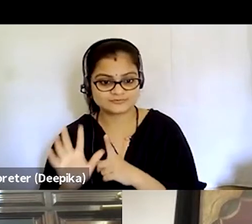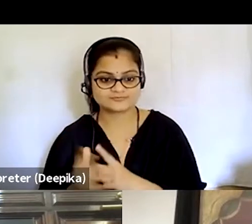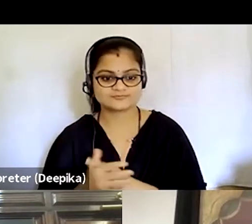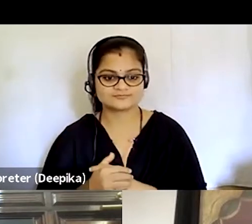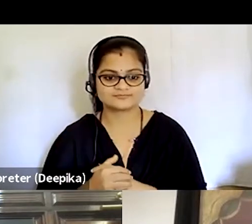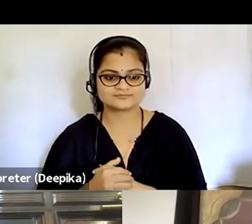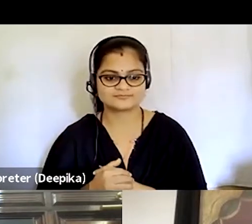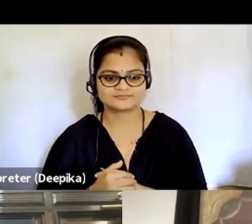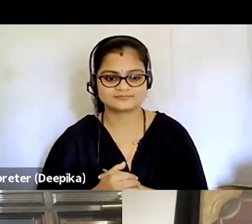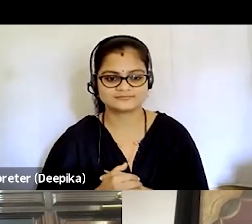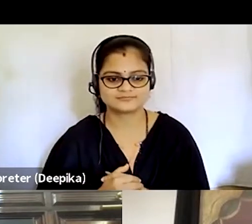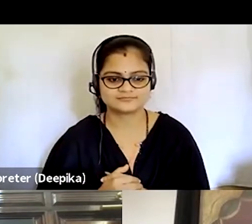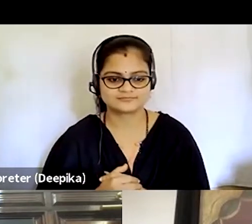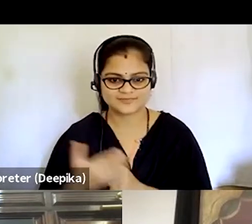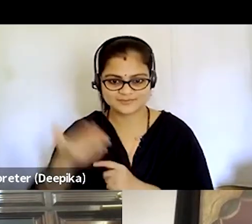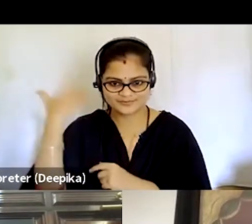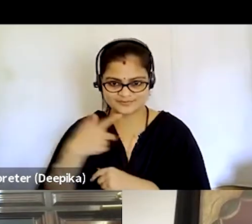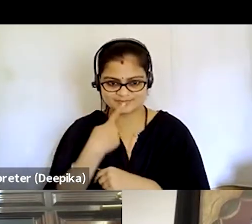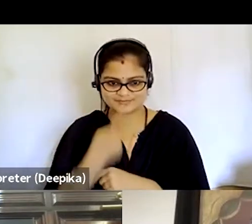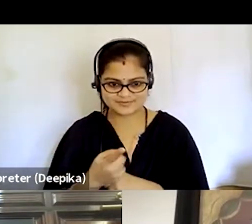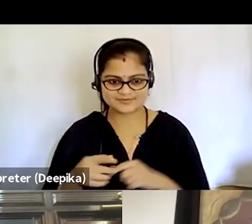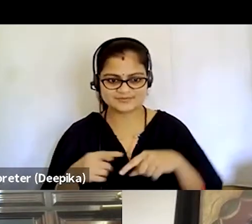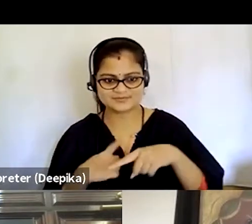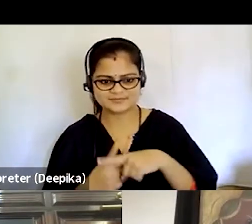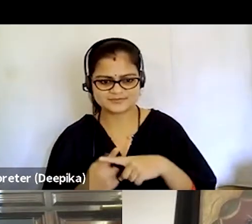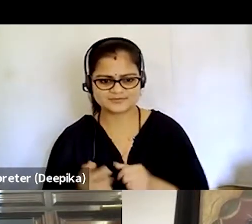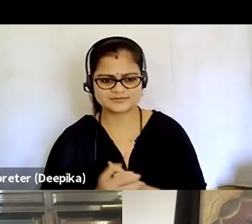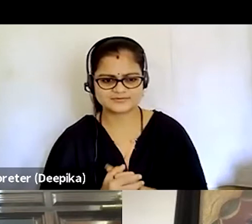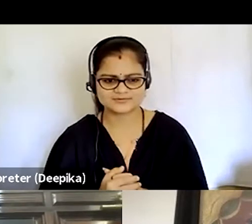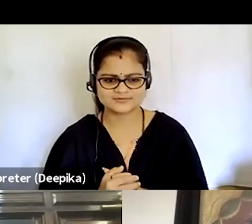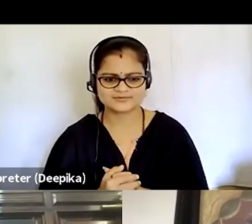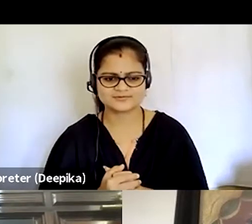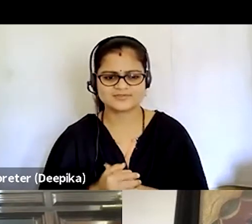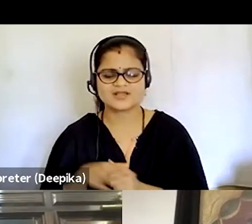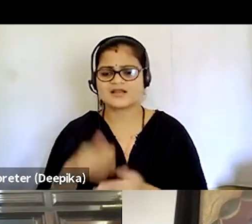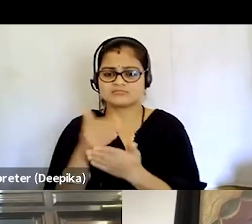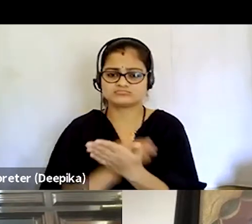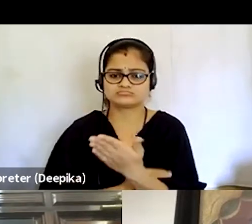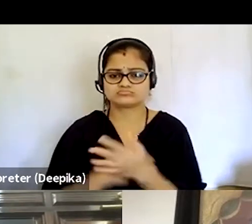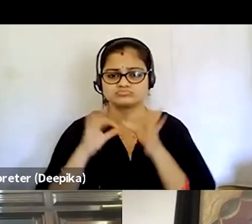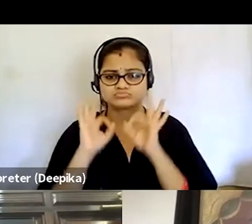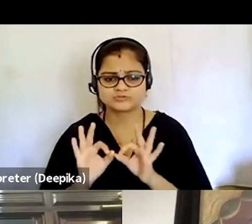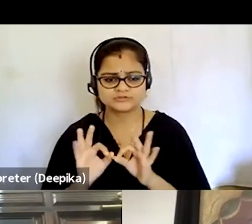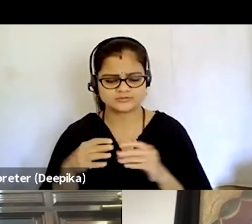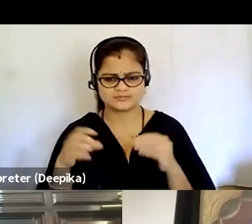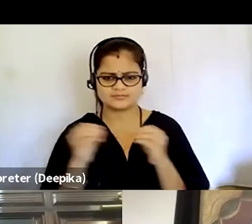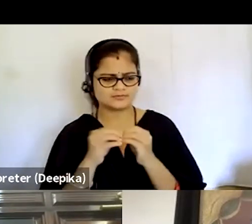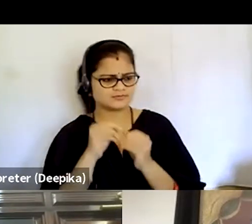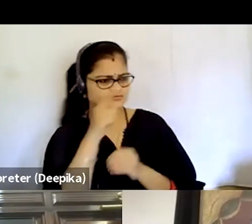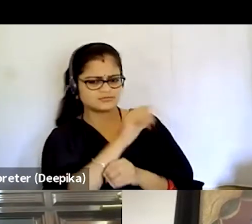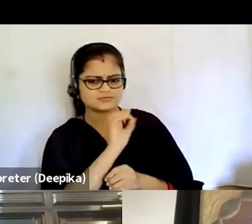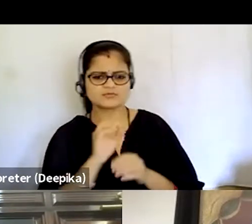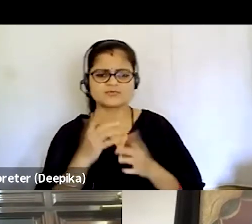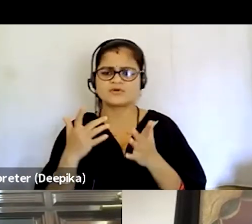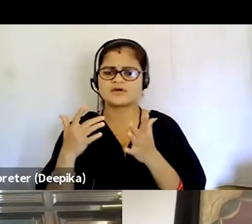as I told you earlier, then Mark Knopfler. So we had a great venue. So people used to ask me, why not Bombay? Why not Delhi? So